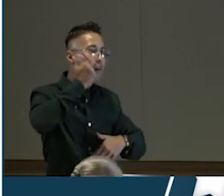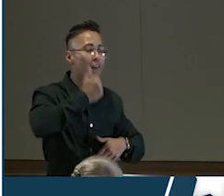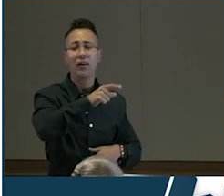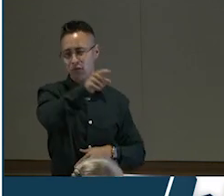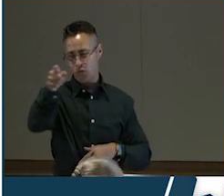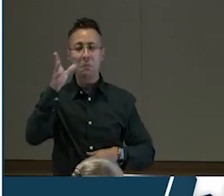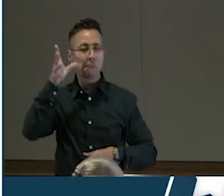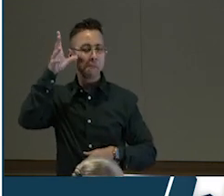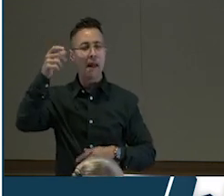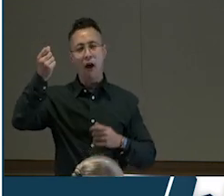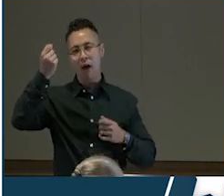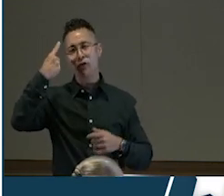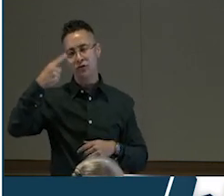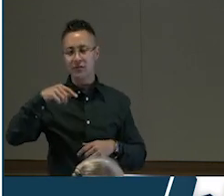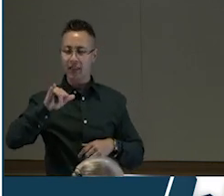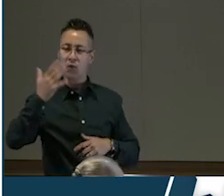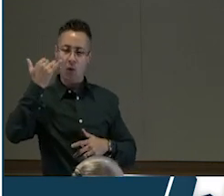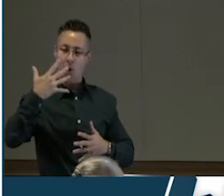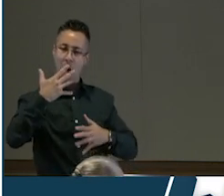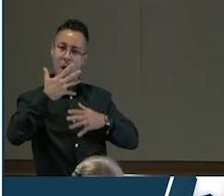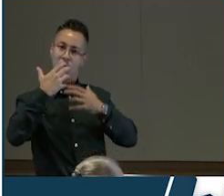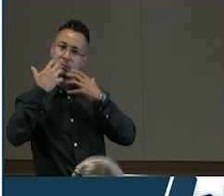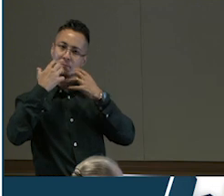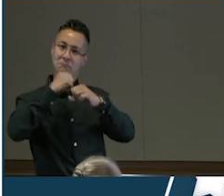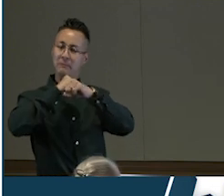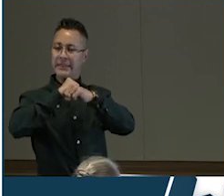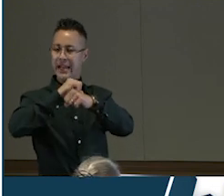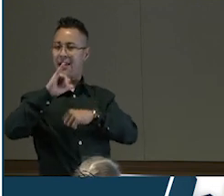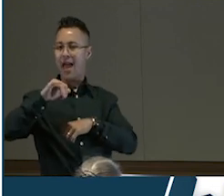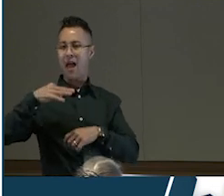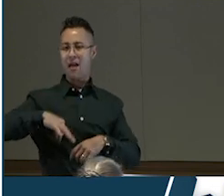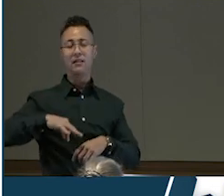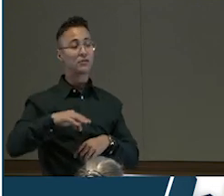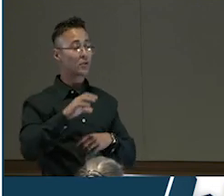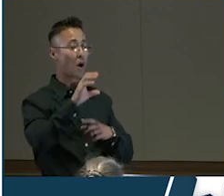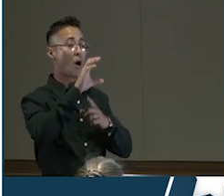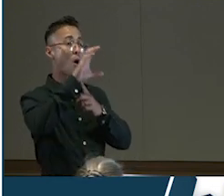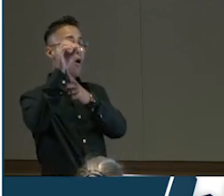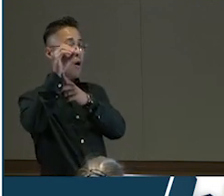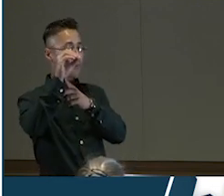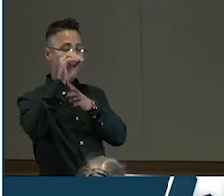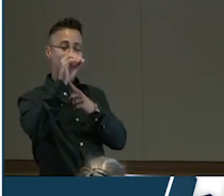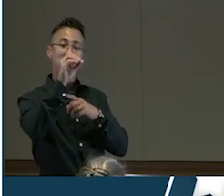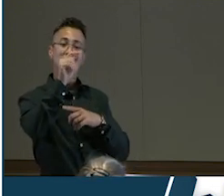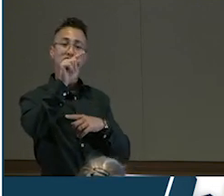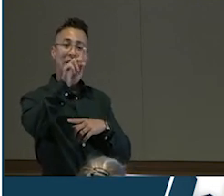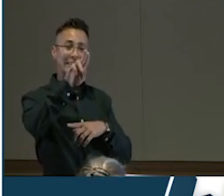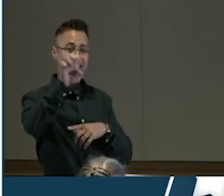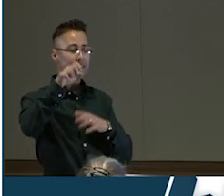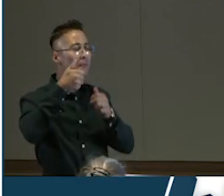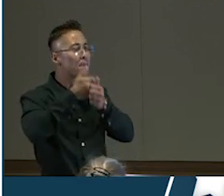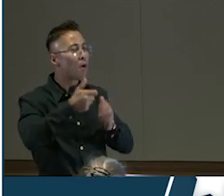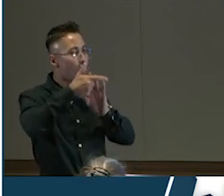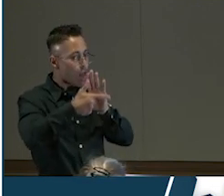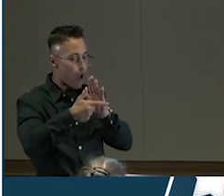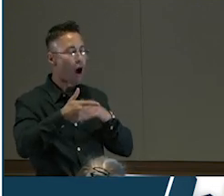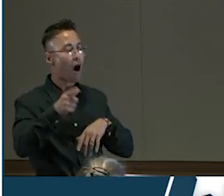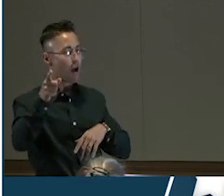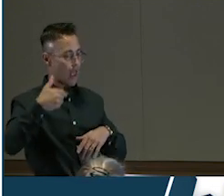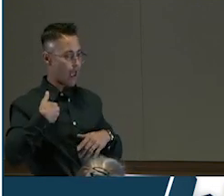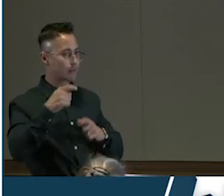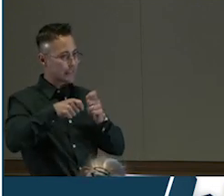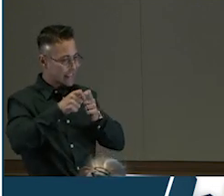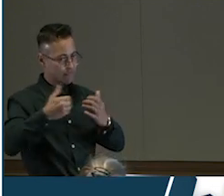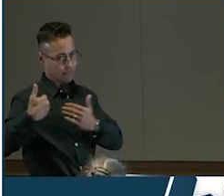that's where we want to really protect against it, right? A corporate trustee by law protects against it, right? They have a fiduciary